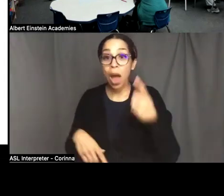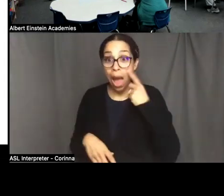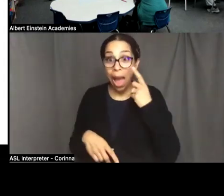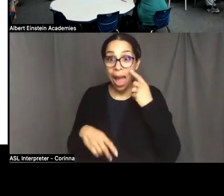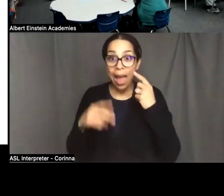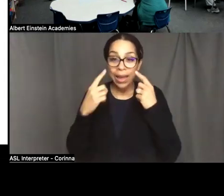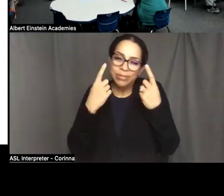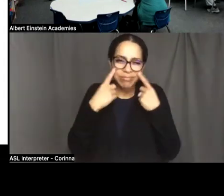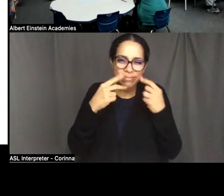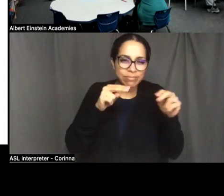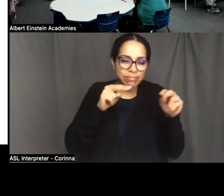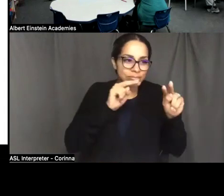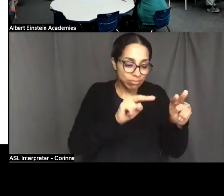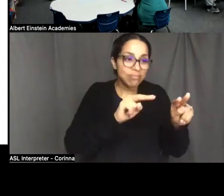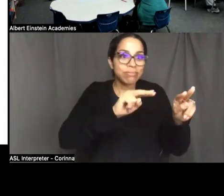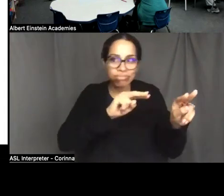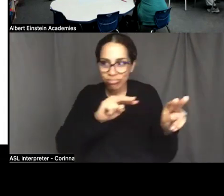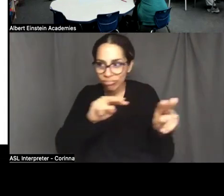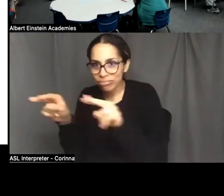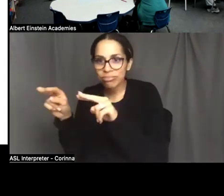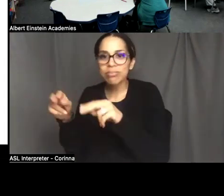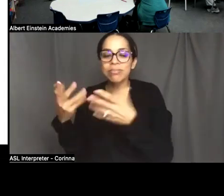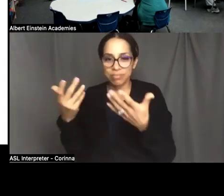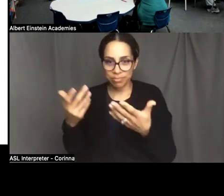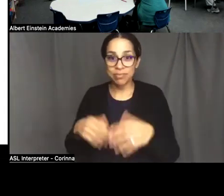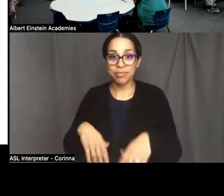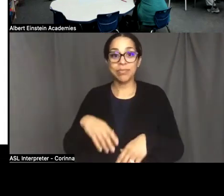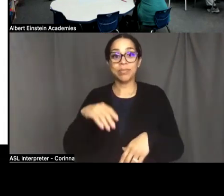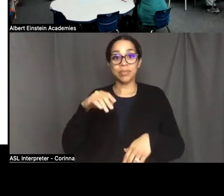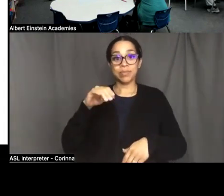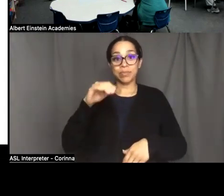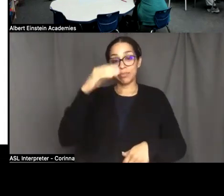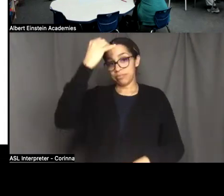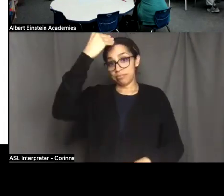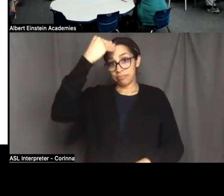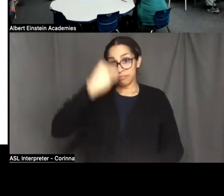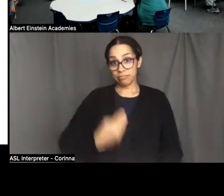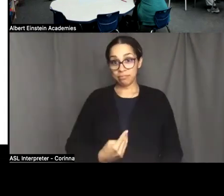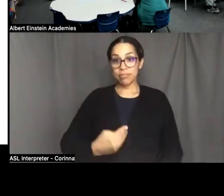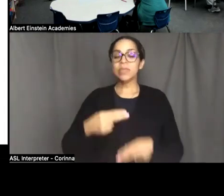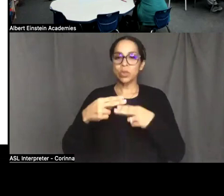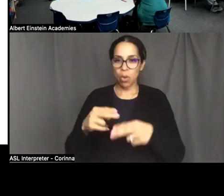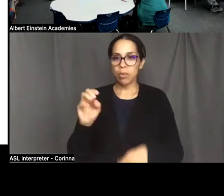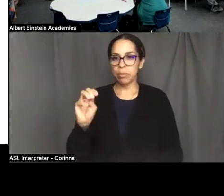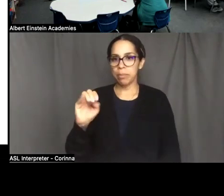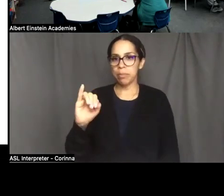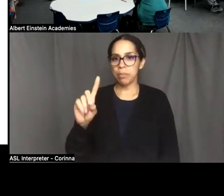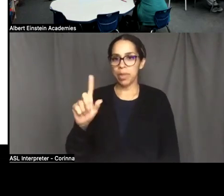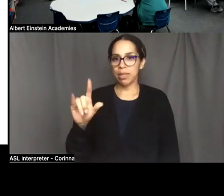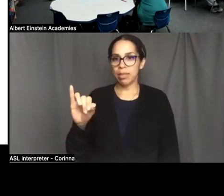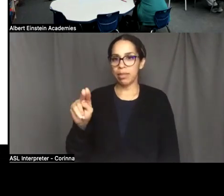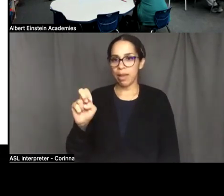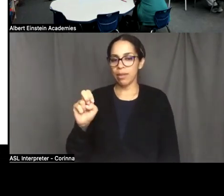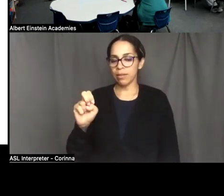crossing over here. So this part of our body is called the midline. Like right down our nose, we split our bodies in half, we've got our